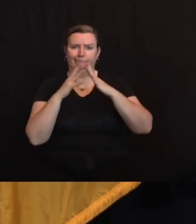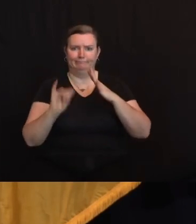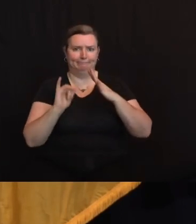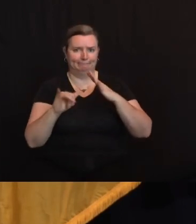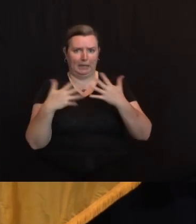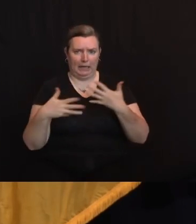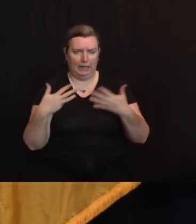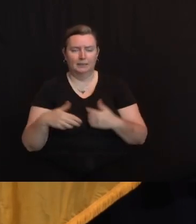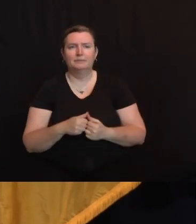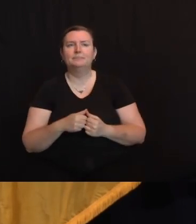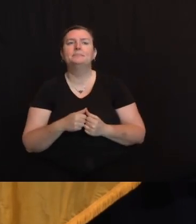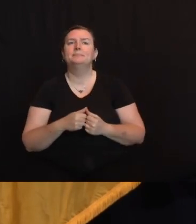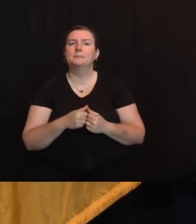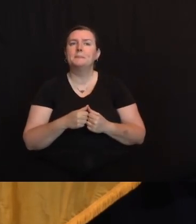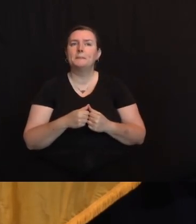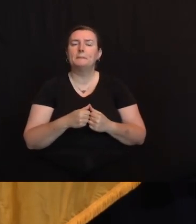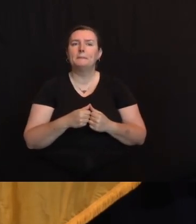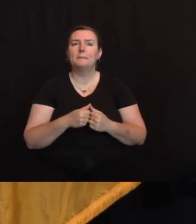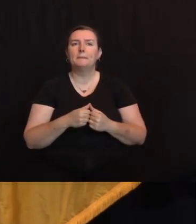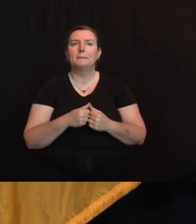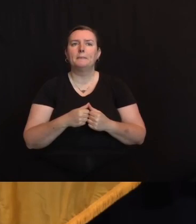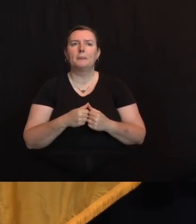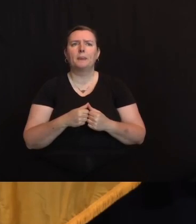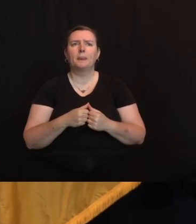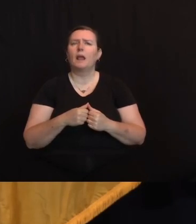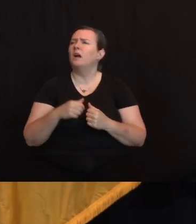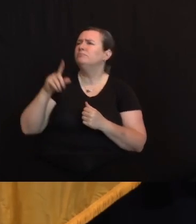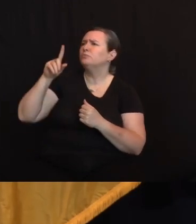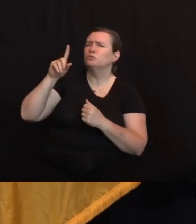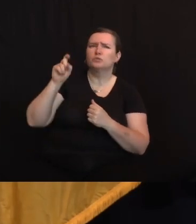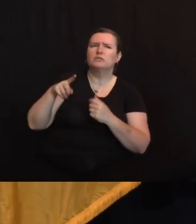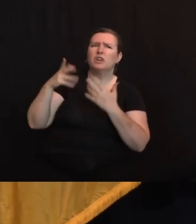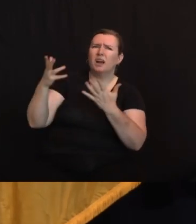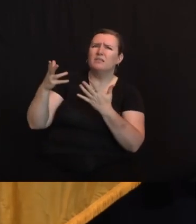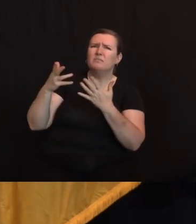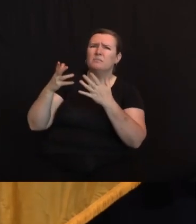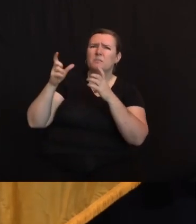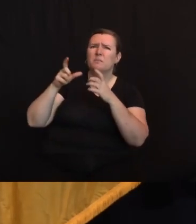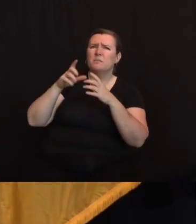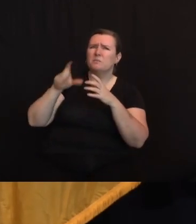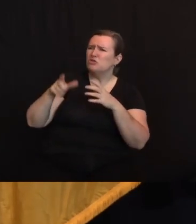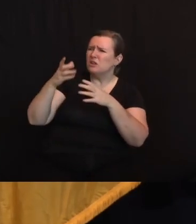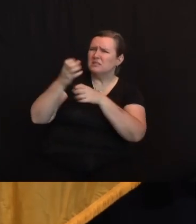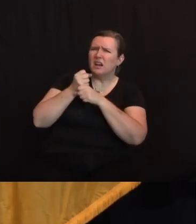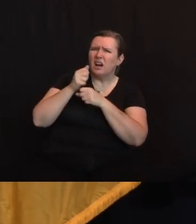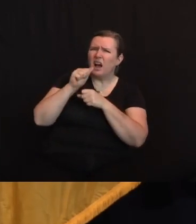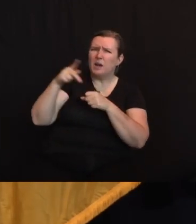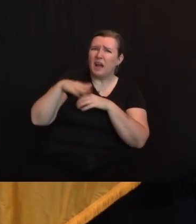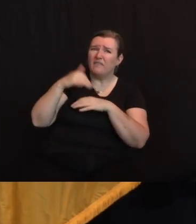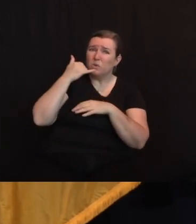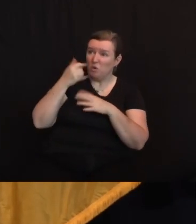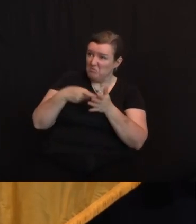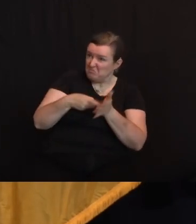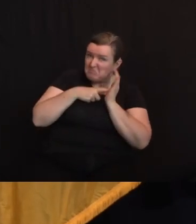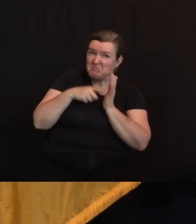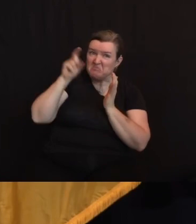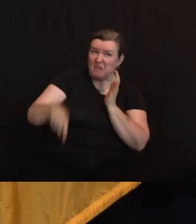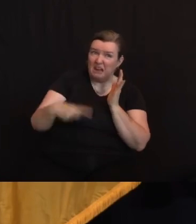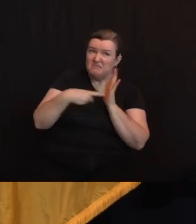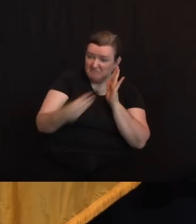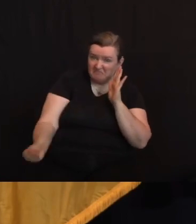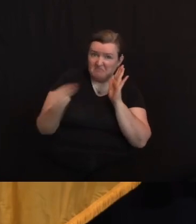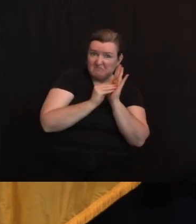If I can follow up. Real quick. How does a person get this app on his or her phone? Is it mandatory? Are they told about it when they